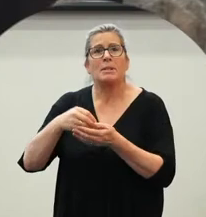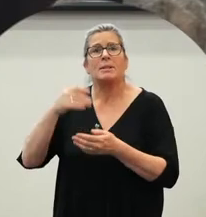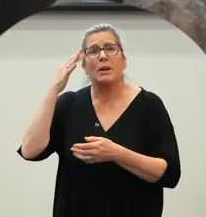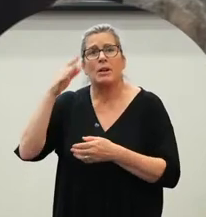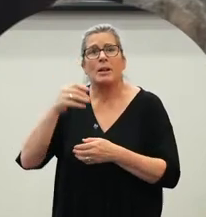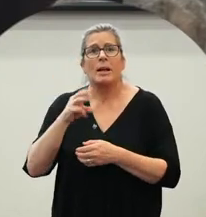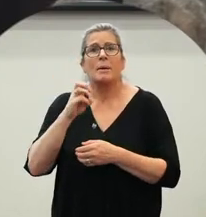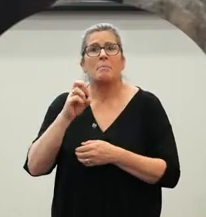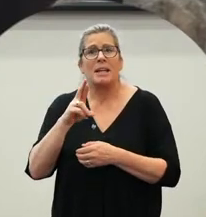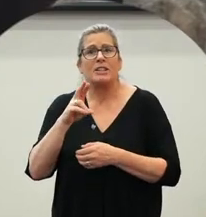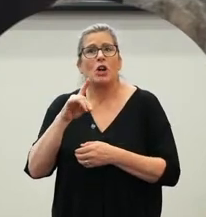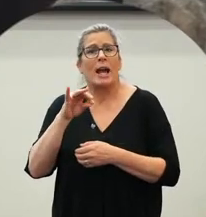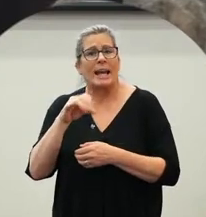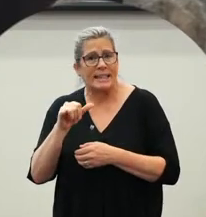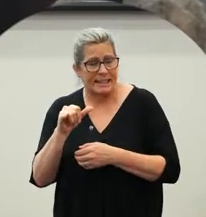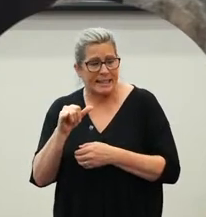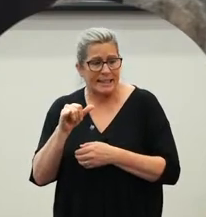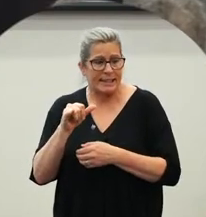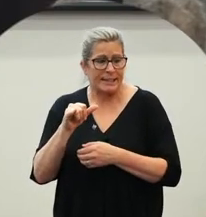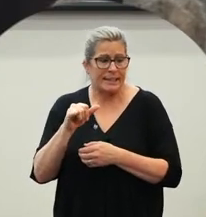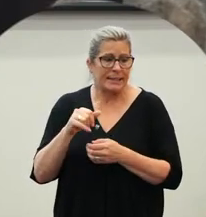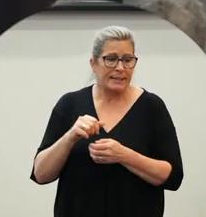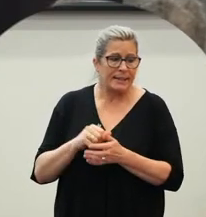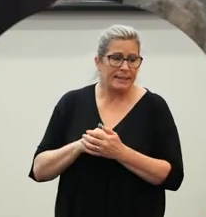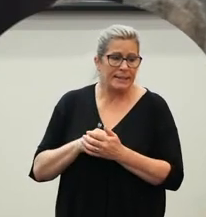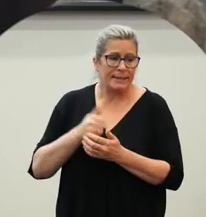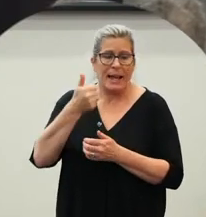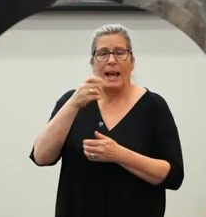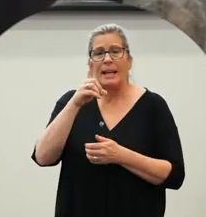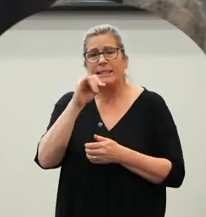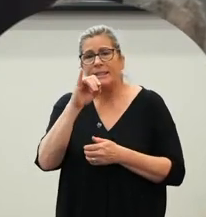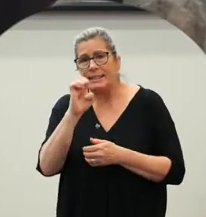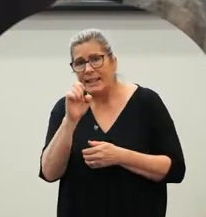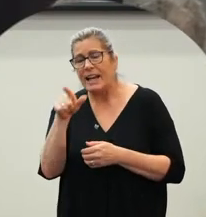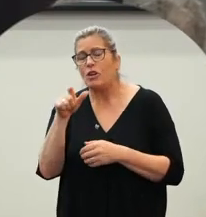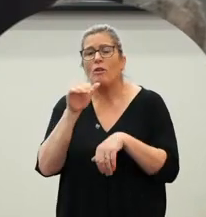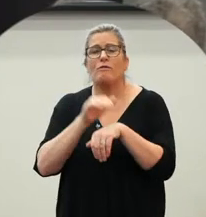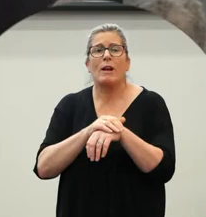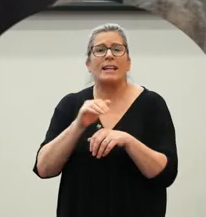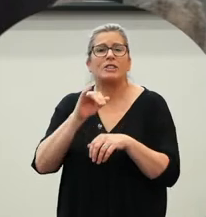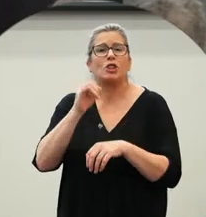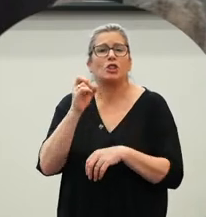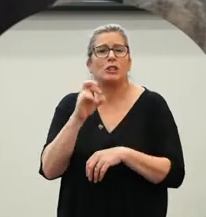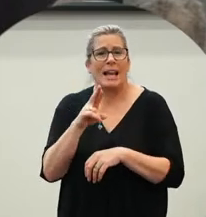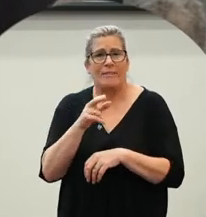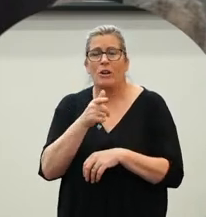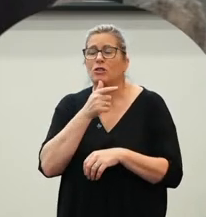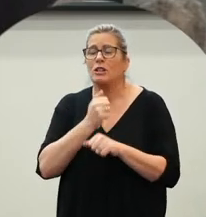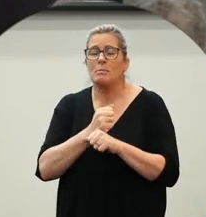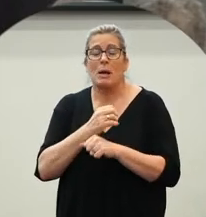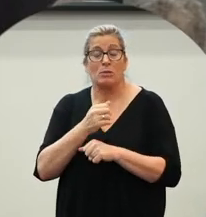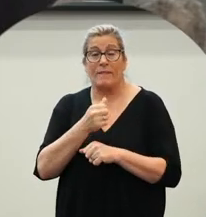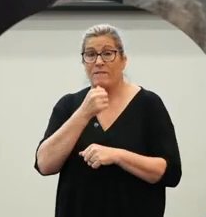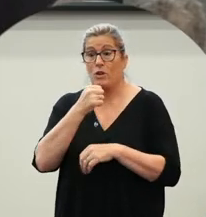Ady. And her friend Jennifer Grove gives a great description of them on their first day waiting for